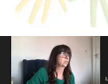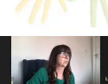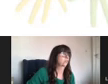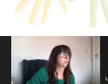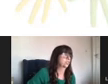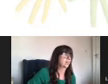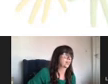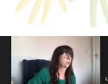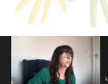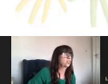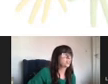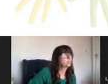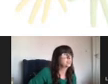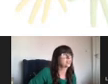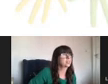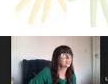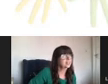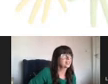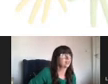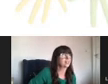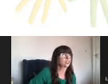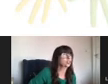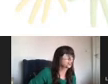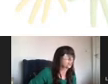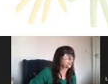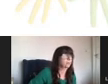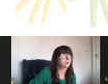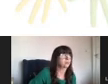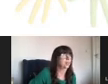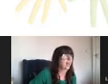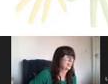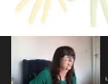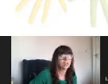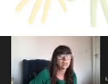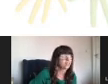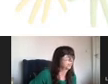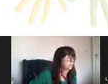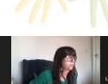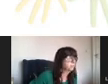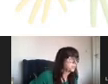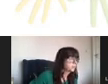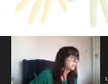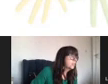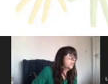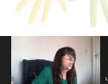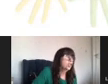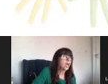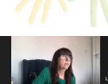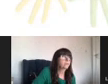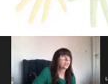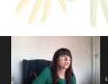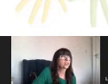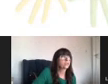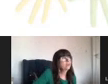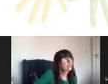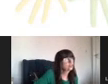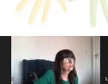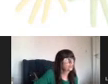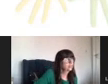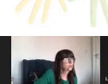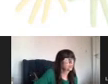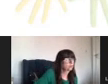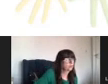Welsh accent of British Sign Language, and I would sign slightly differently to Scottish deaf people and deaf people from London. So